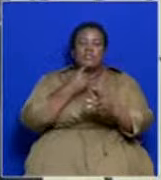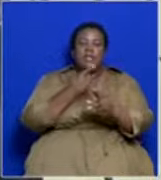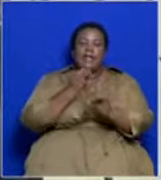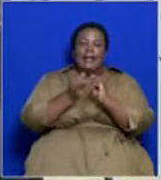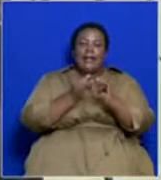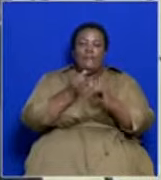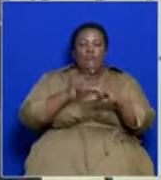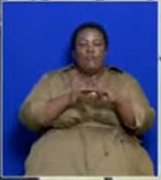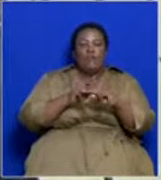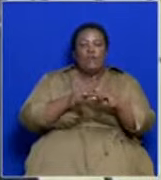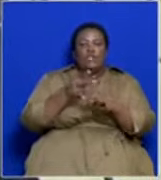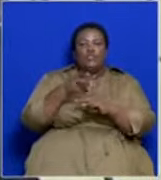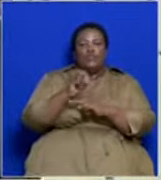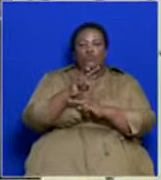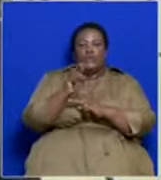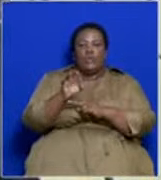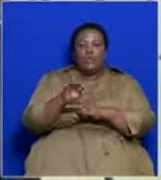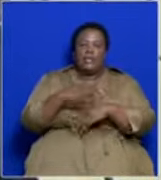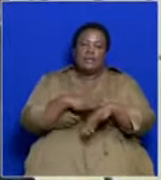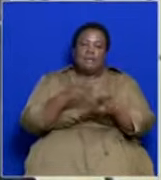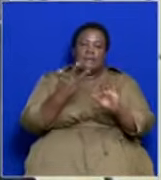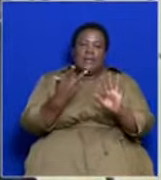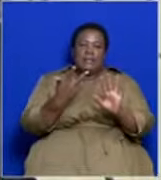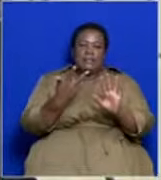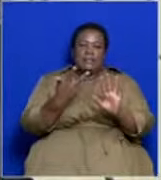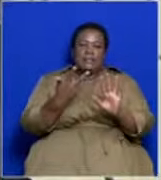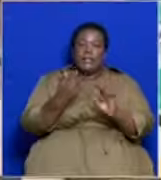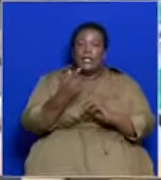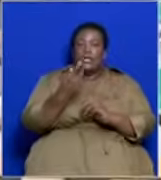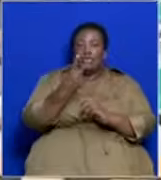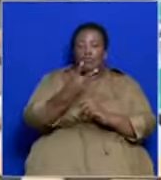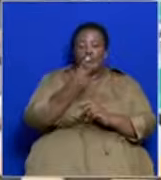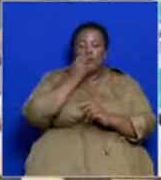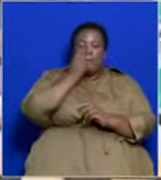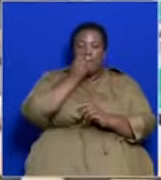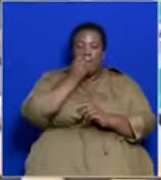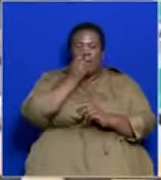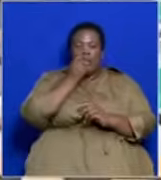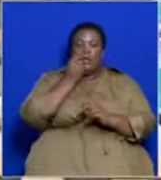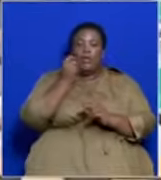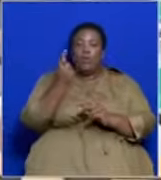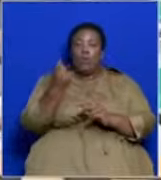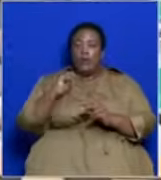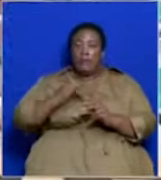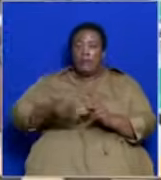8 o'clock, 2 male and 1 female individuals arrived at his